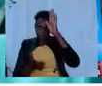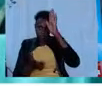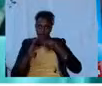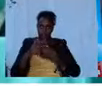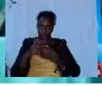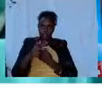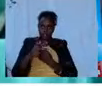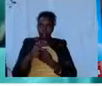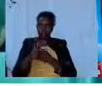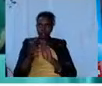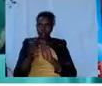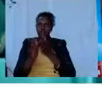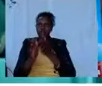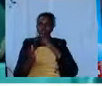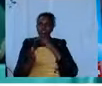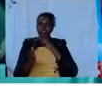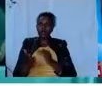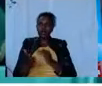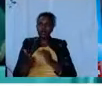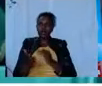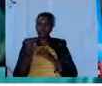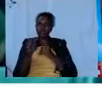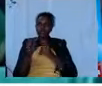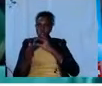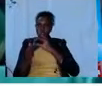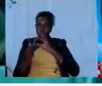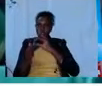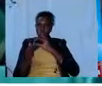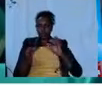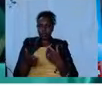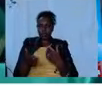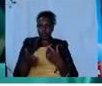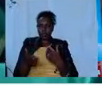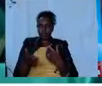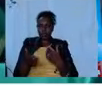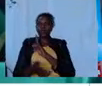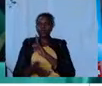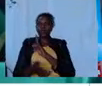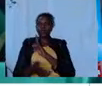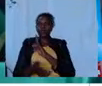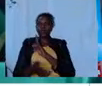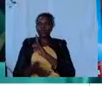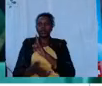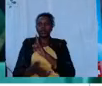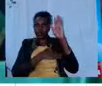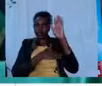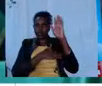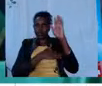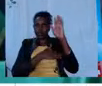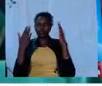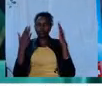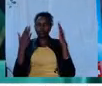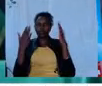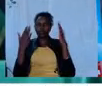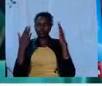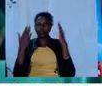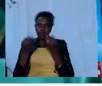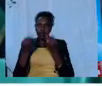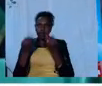Glory to the Father, in whom all things begin. Glory to the Son, who became the Son of Man. Glory to the Spirit, who inspires and renews. The Lord our God forever.